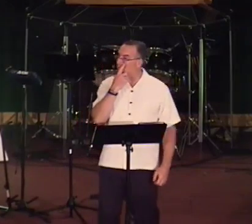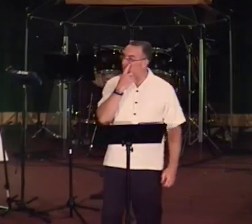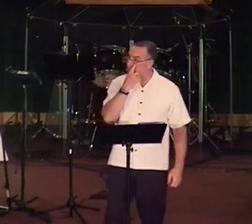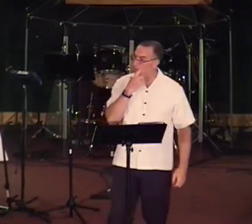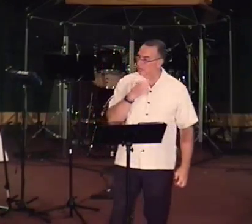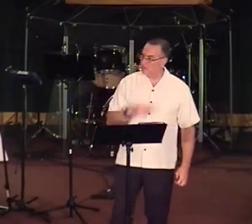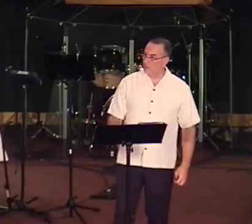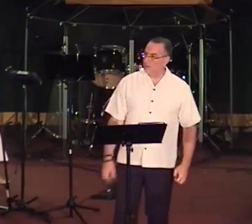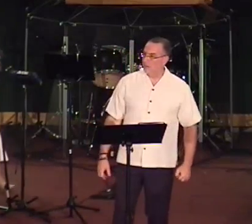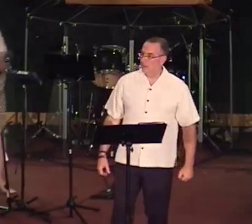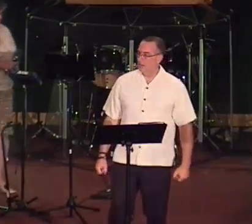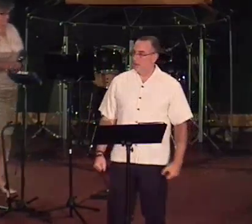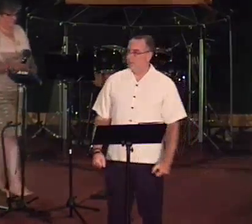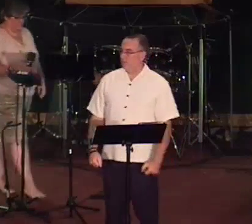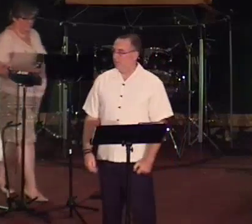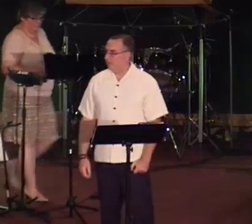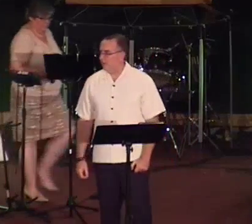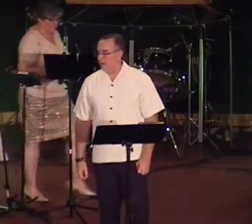in Christ,